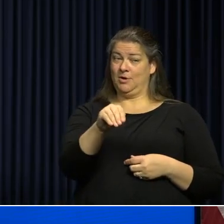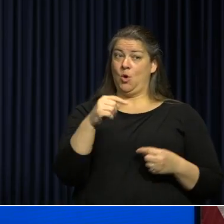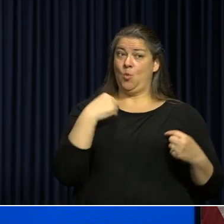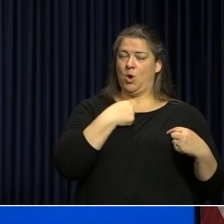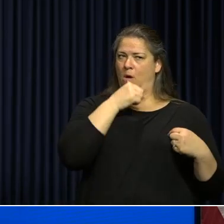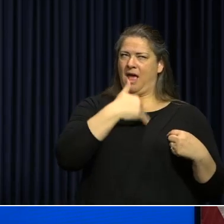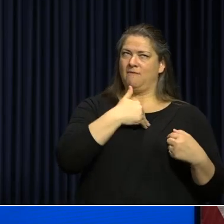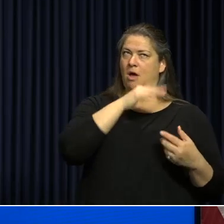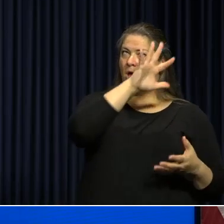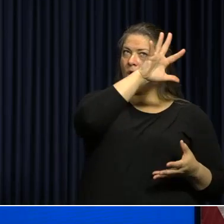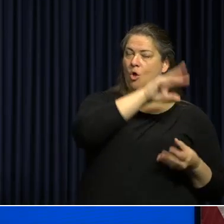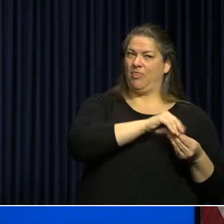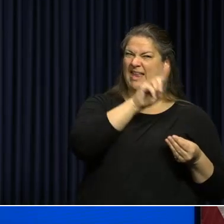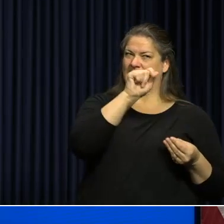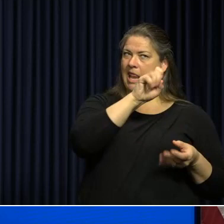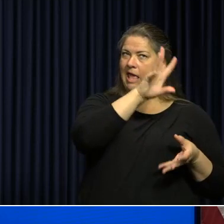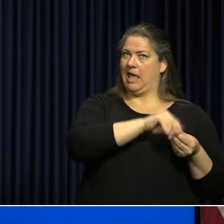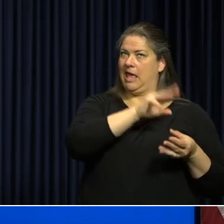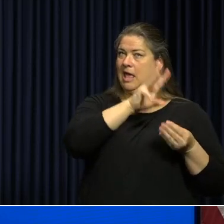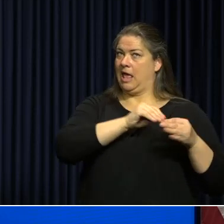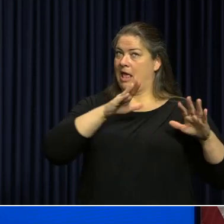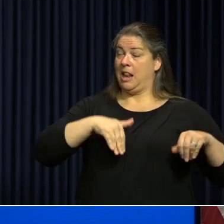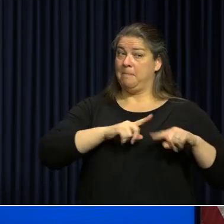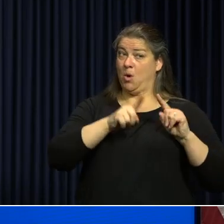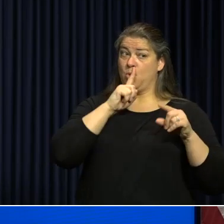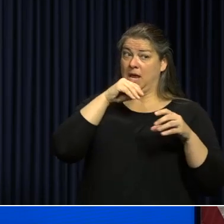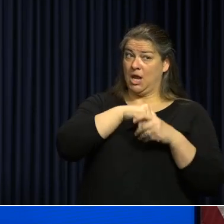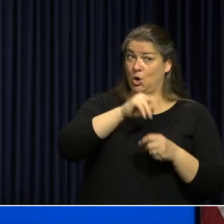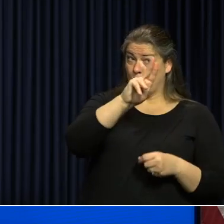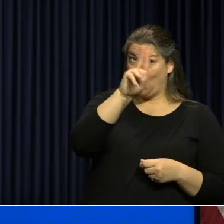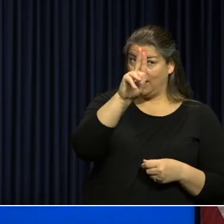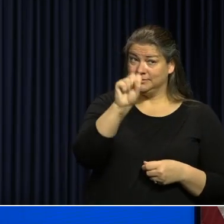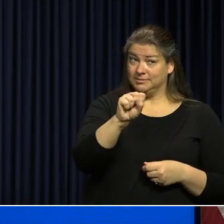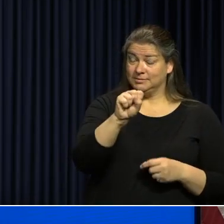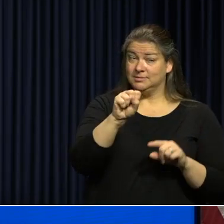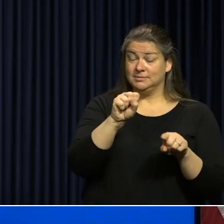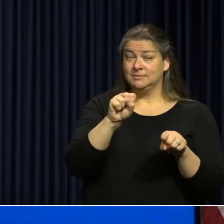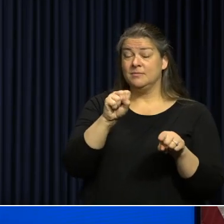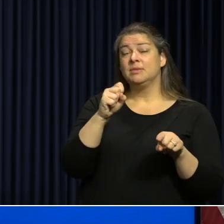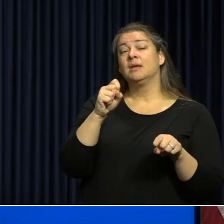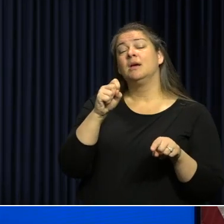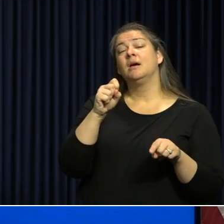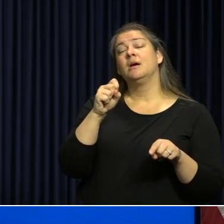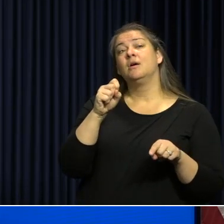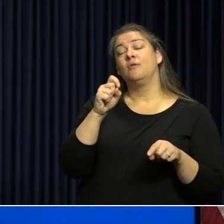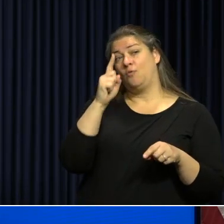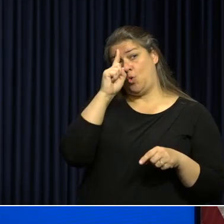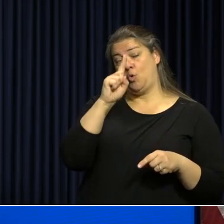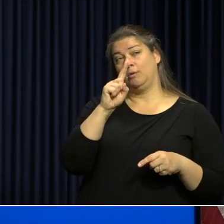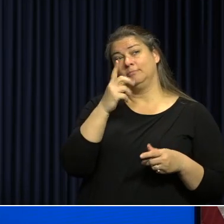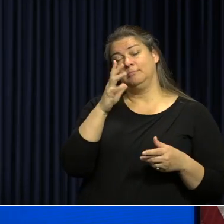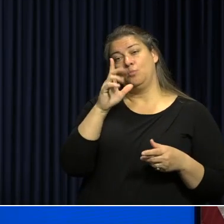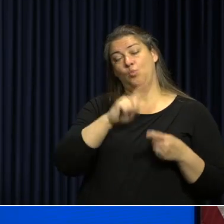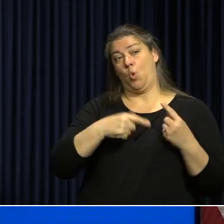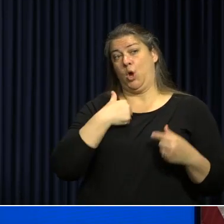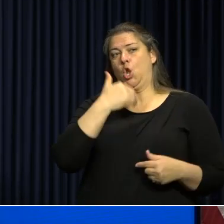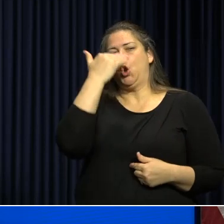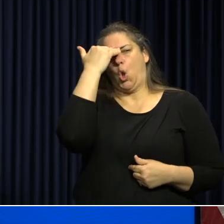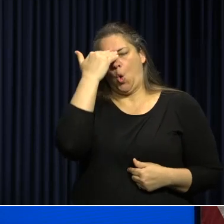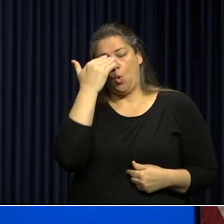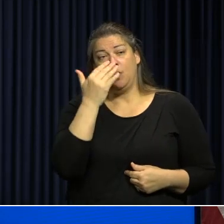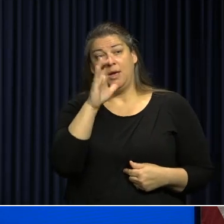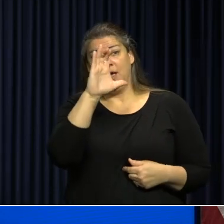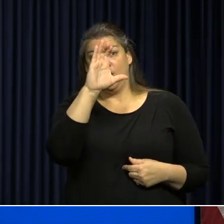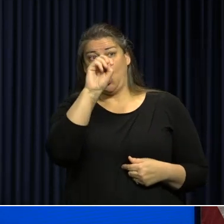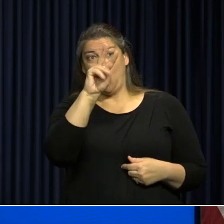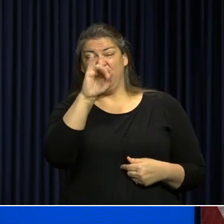data, we'll eventually want to establish it. Right now in the United States, at least for cases that we know of,